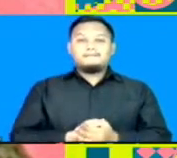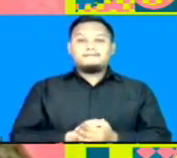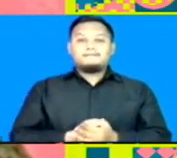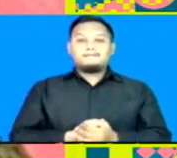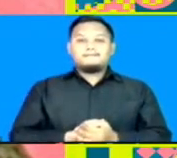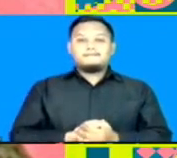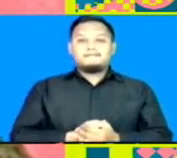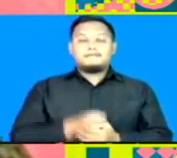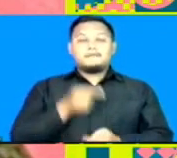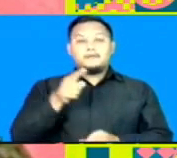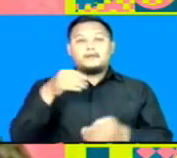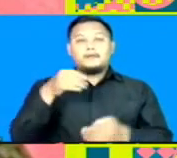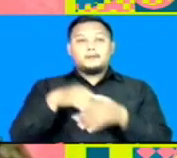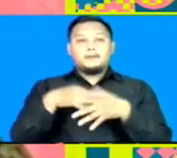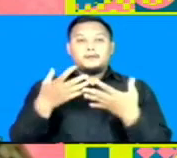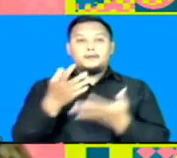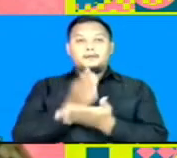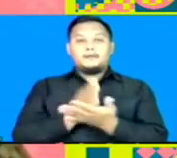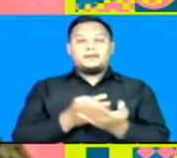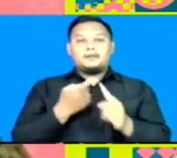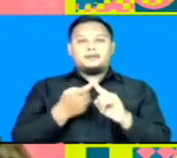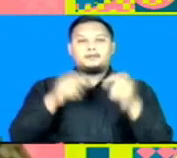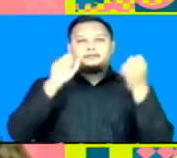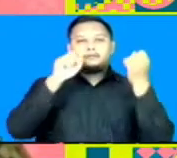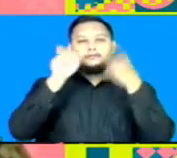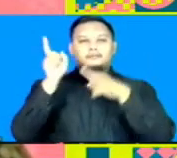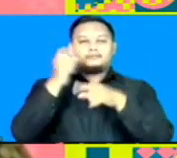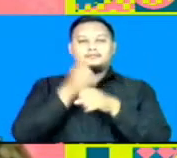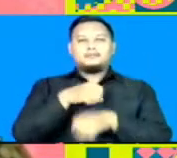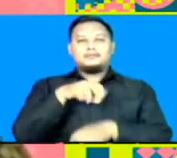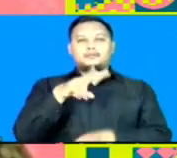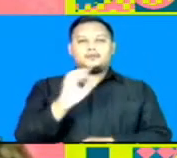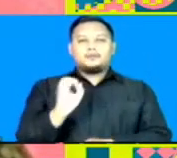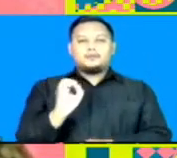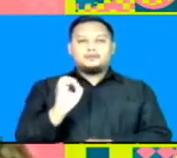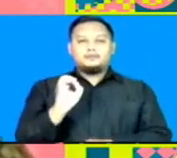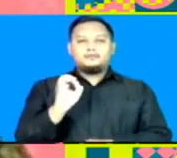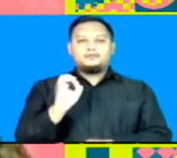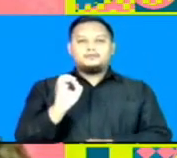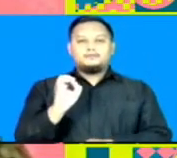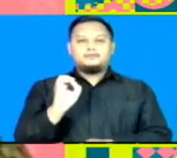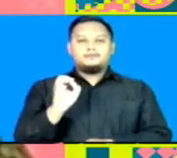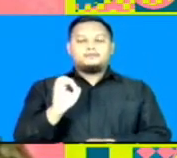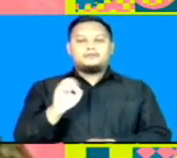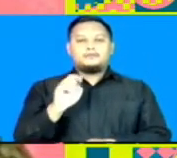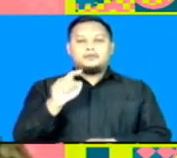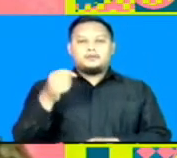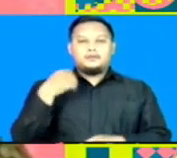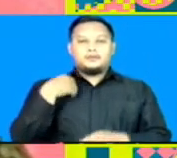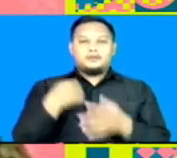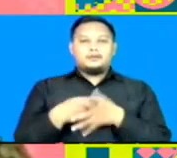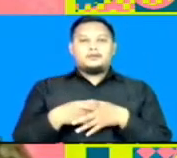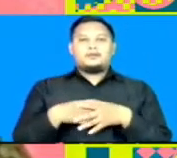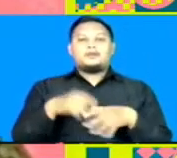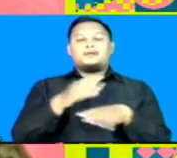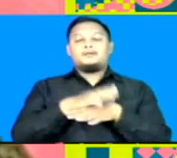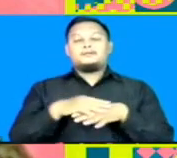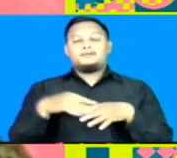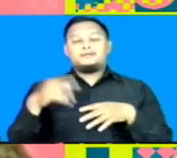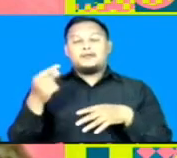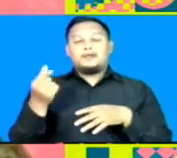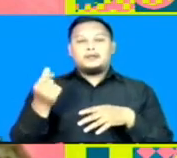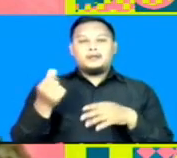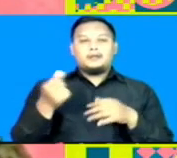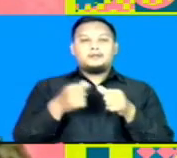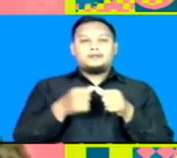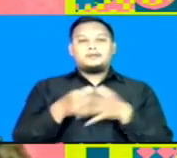sustainability compass, that are nature, economy, well-being, and society. First, to respond to the economic